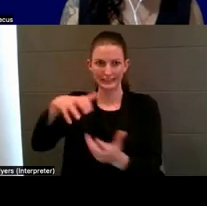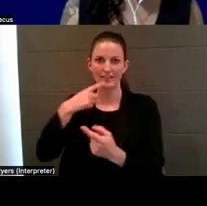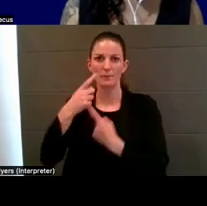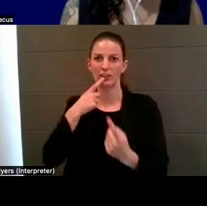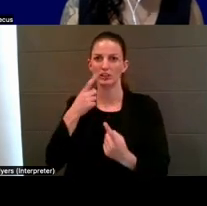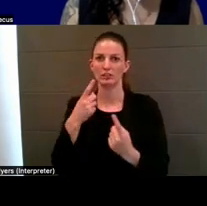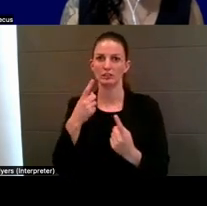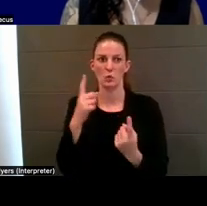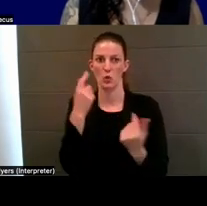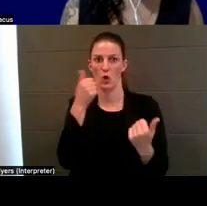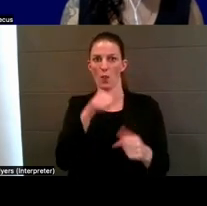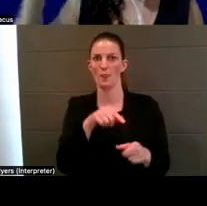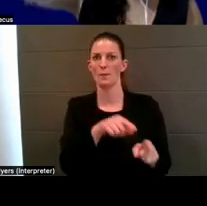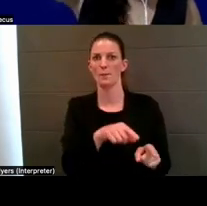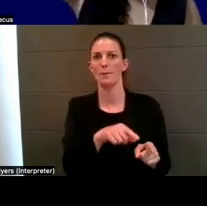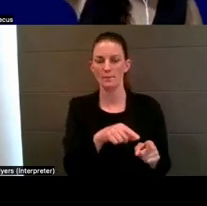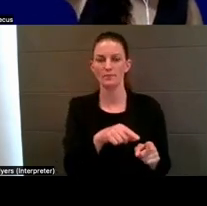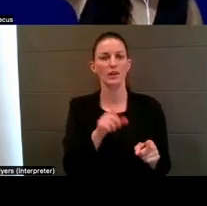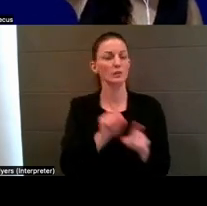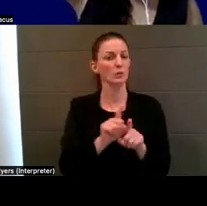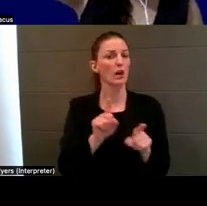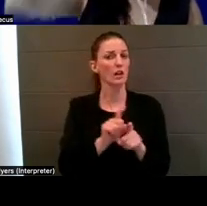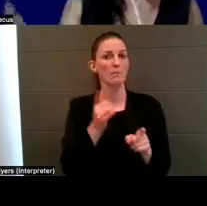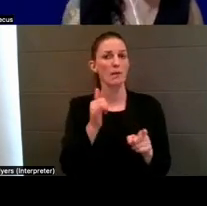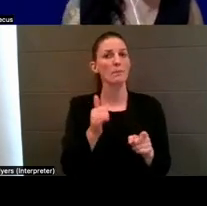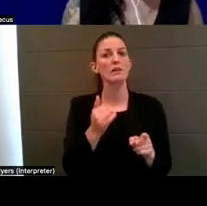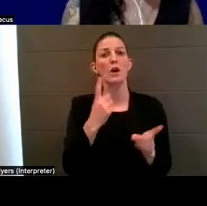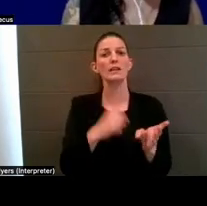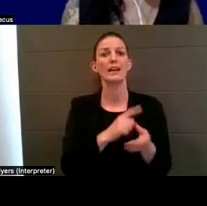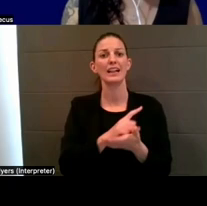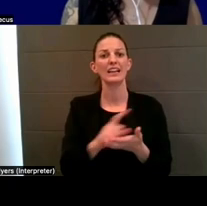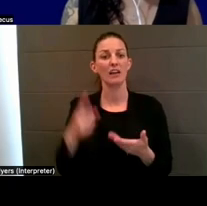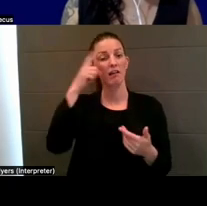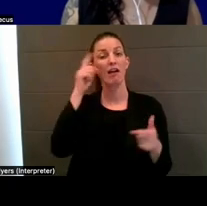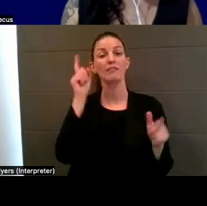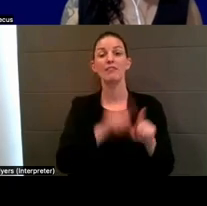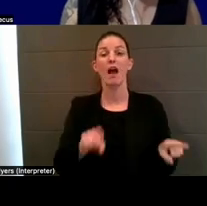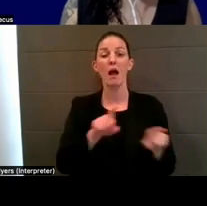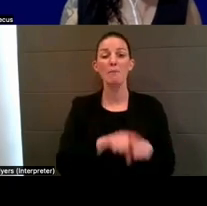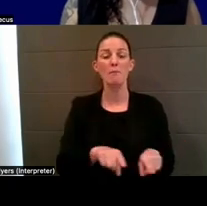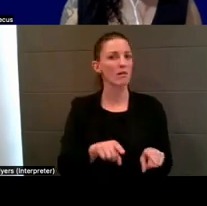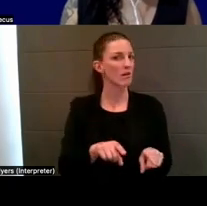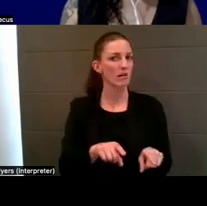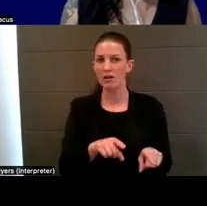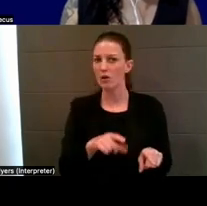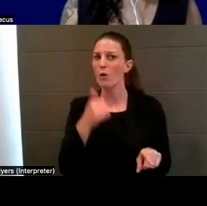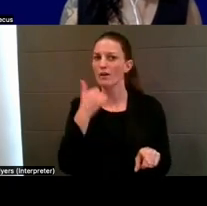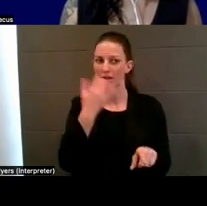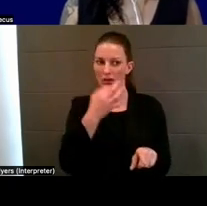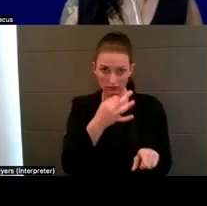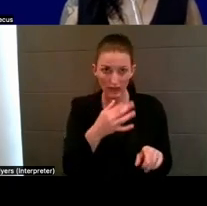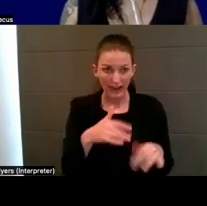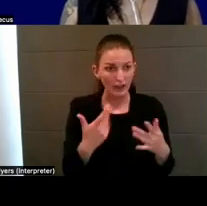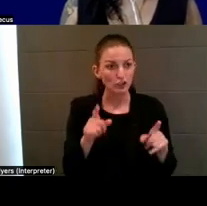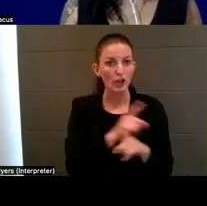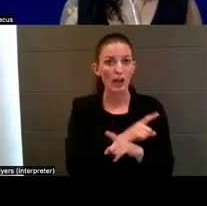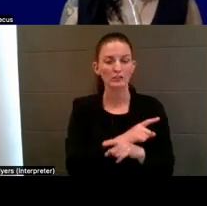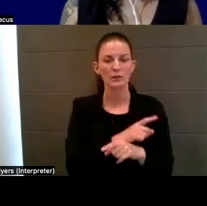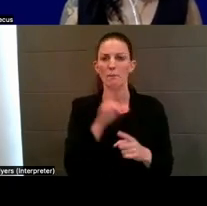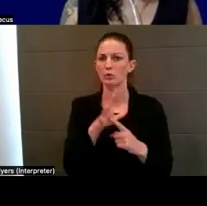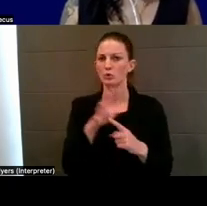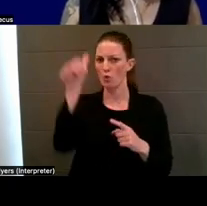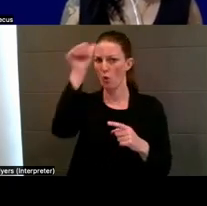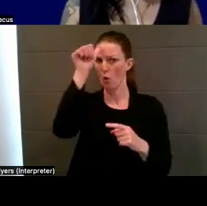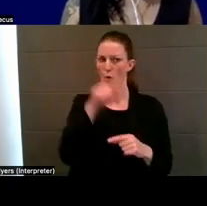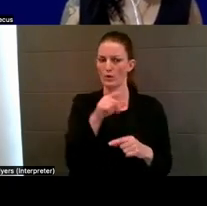And keep asking because things might change and it's really important to keep up to date. Obviously, we